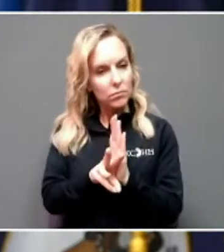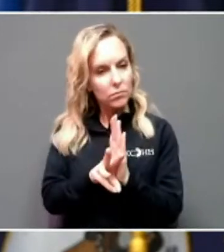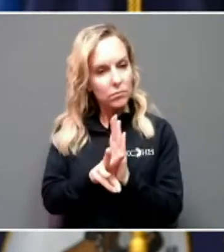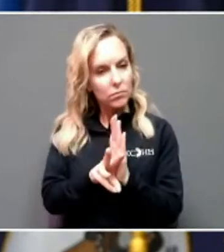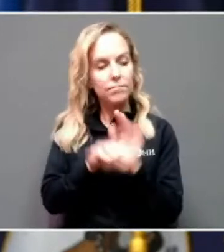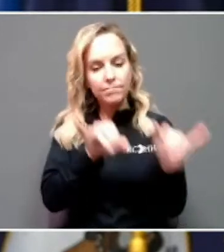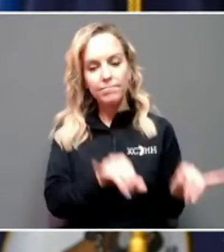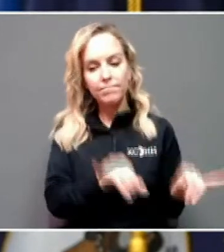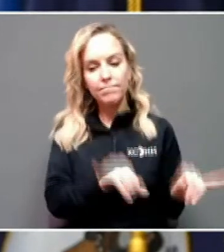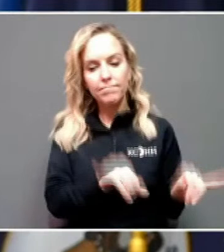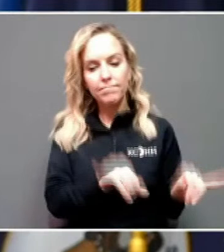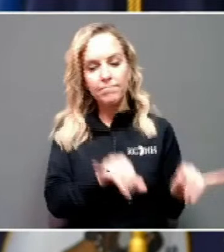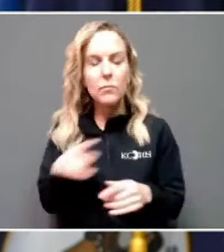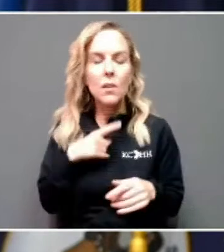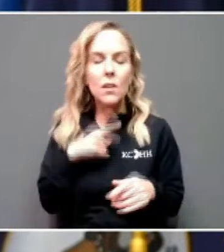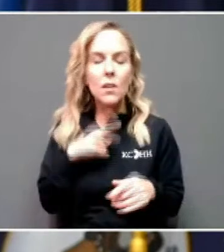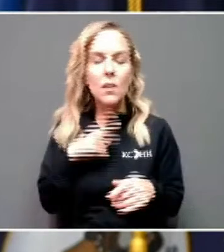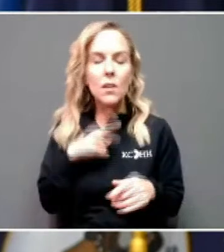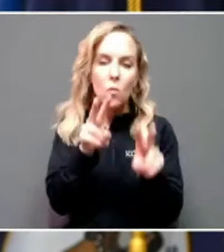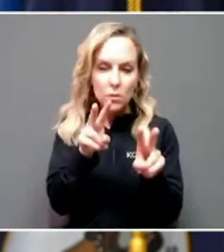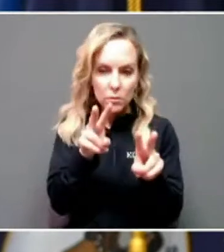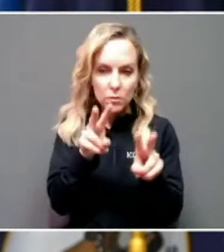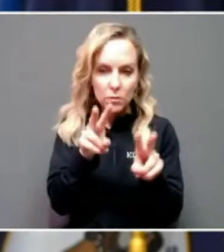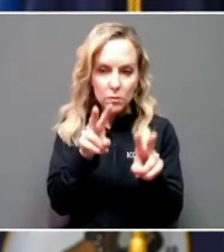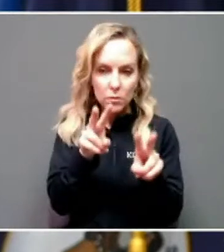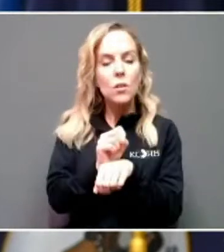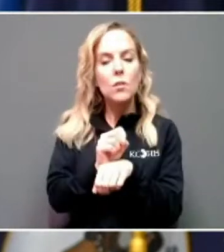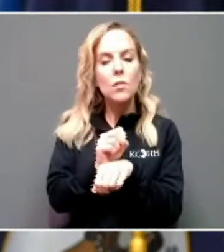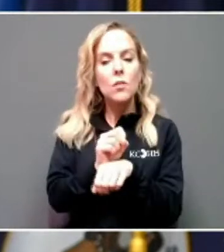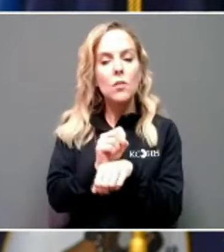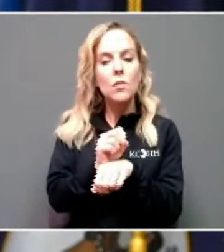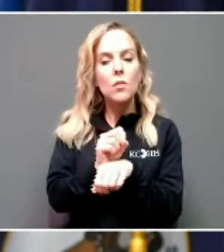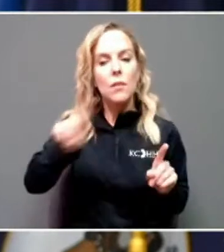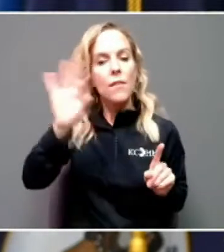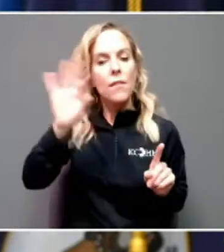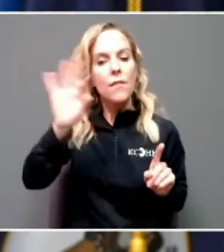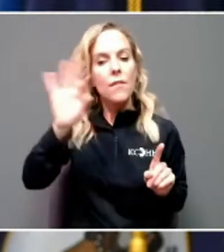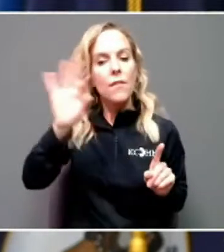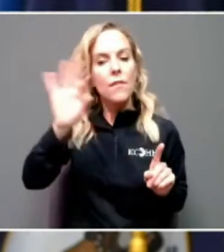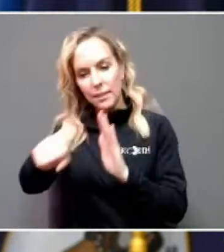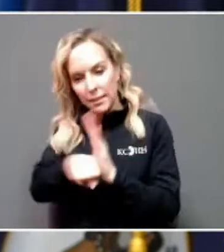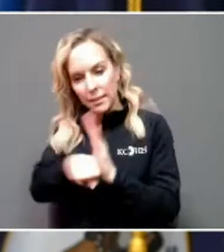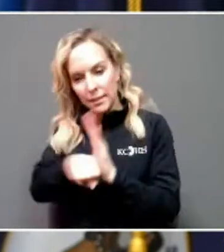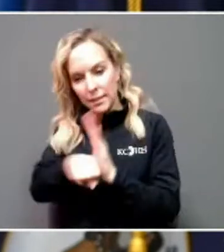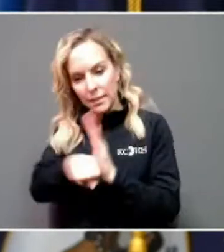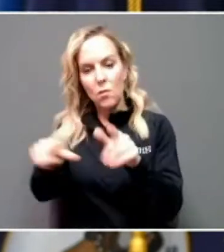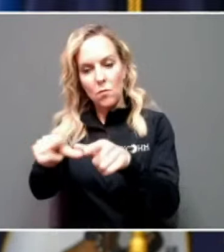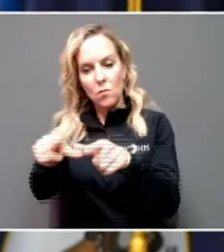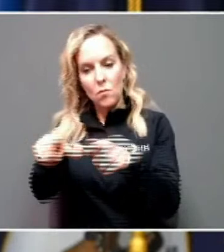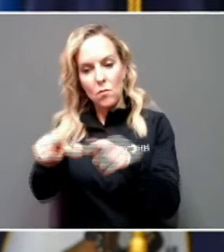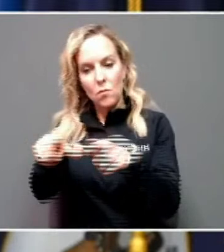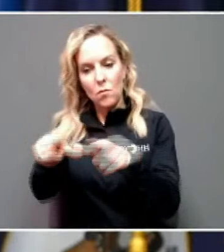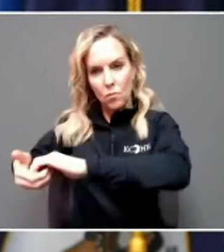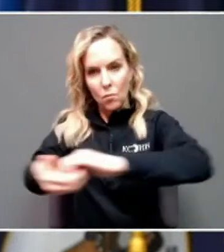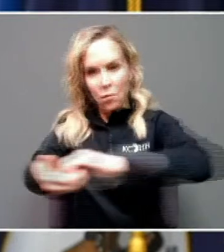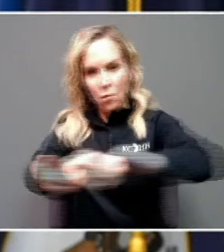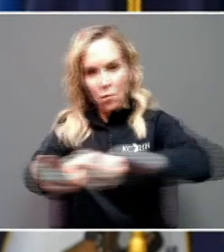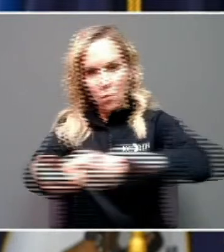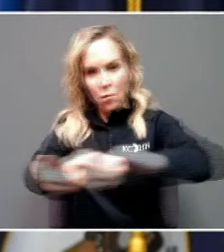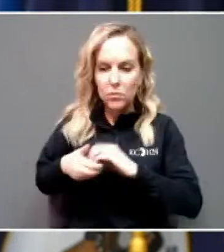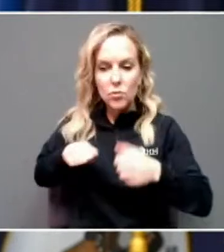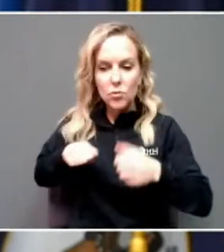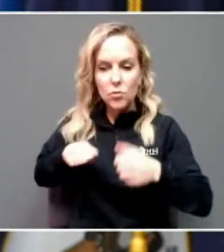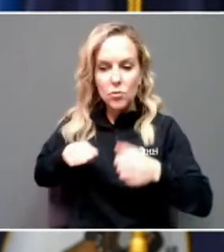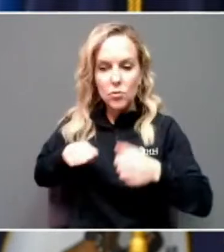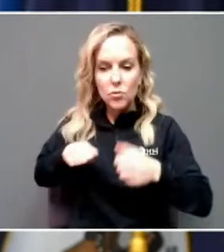I look forward to working with the federal, state, and local partners to address issues that